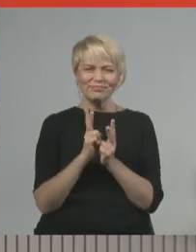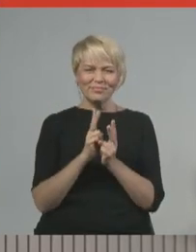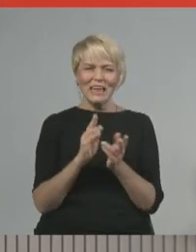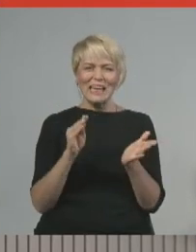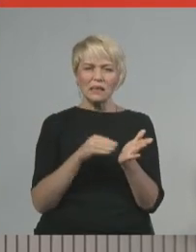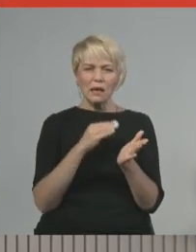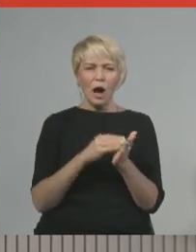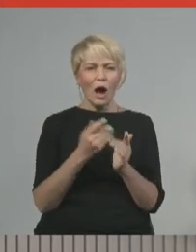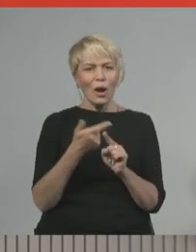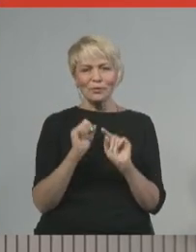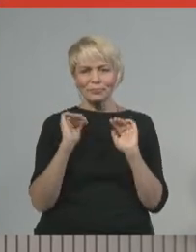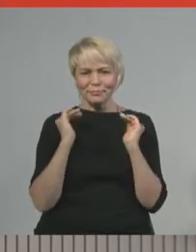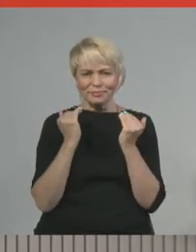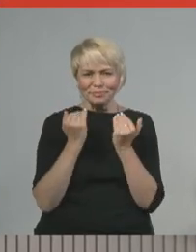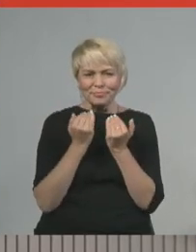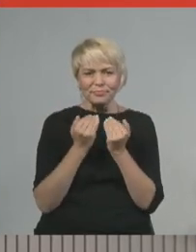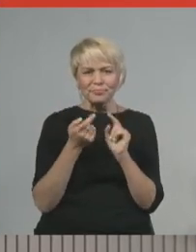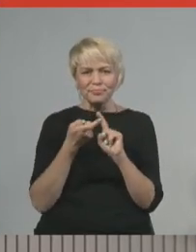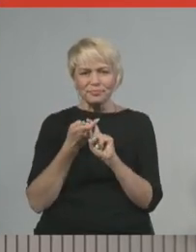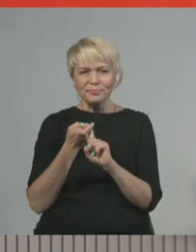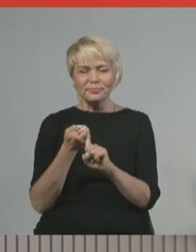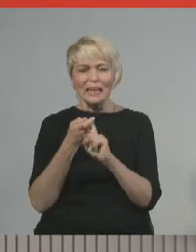sometimes journalists